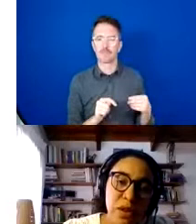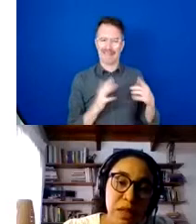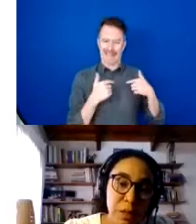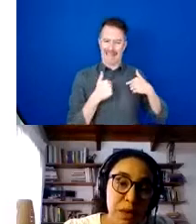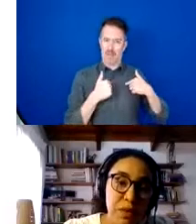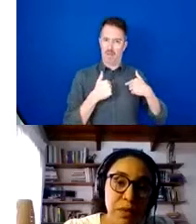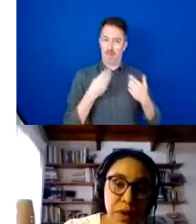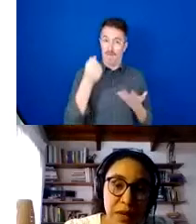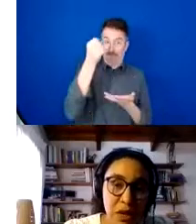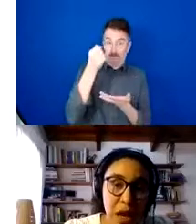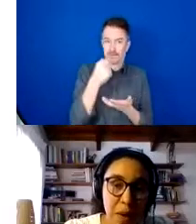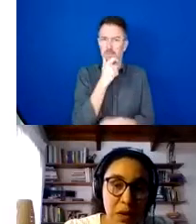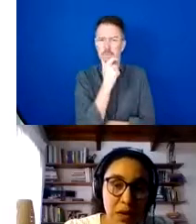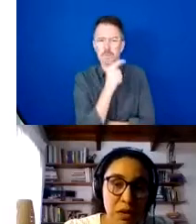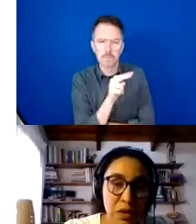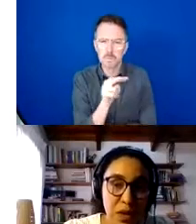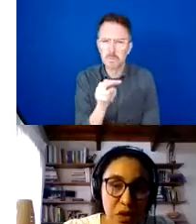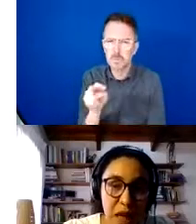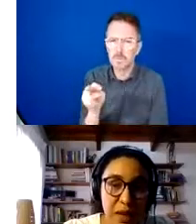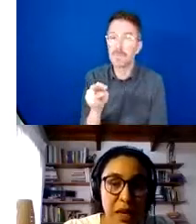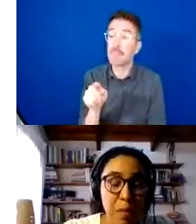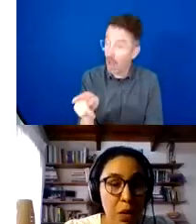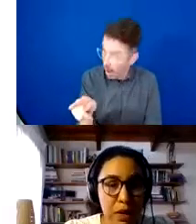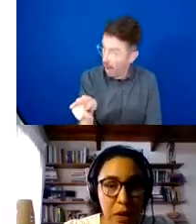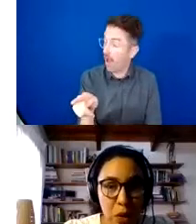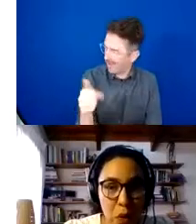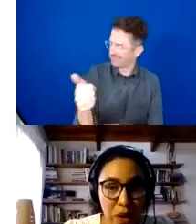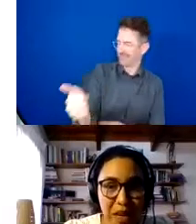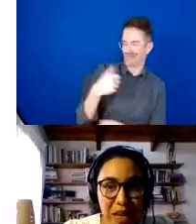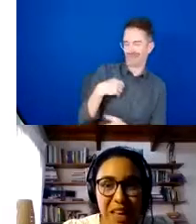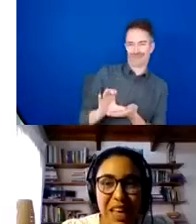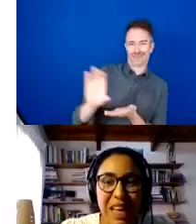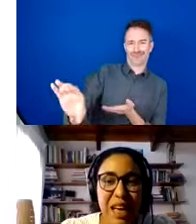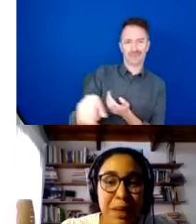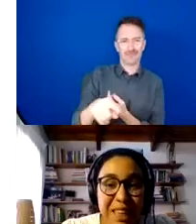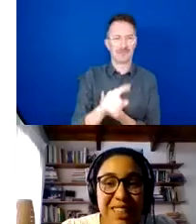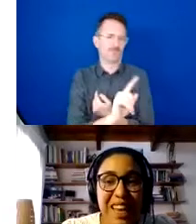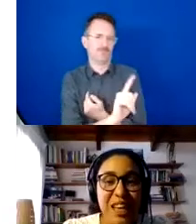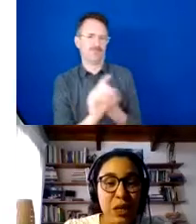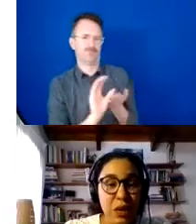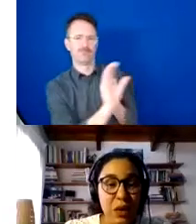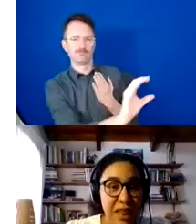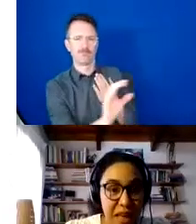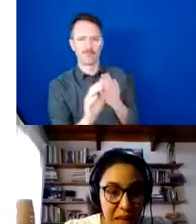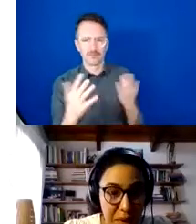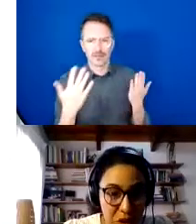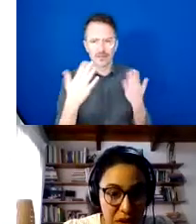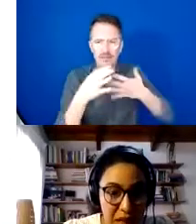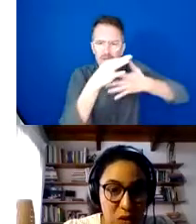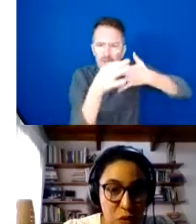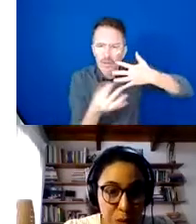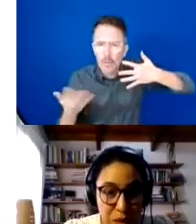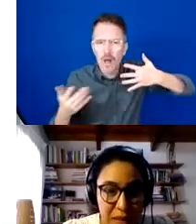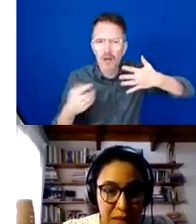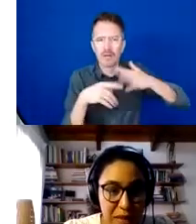After this brief reflection about intersectionality and power in our work, please take a look at the image that